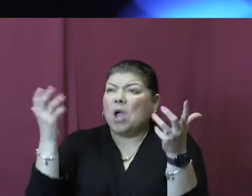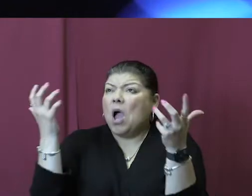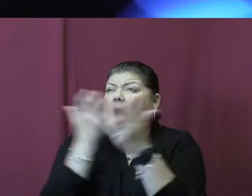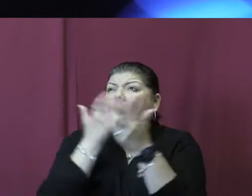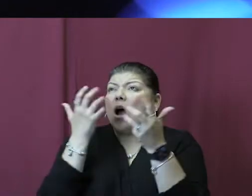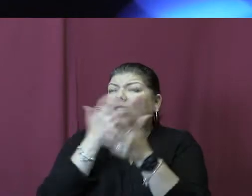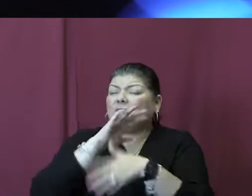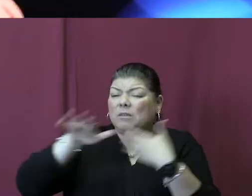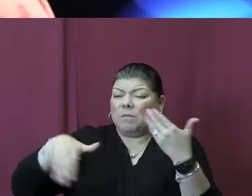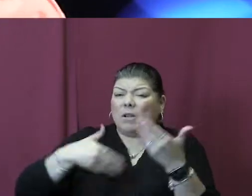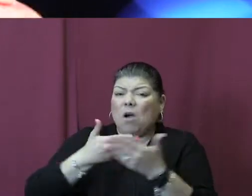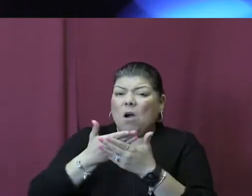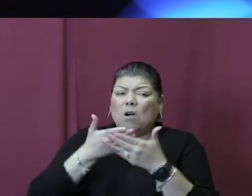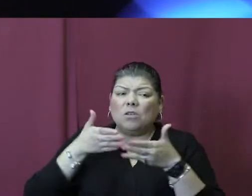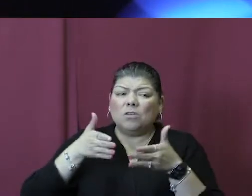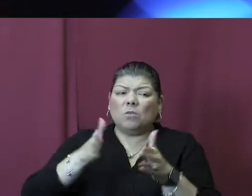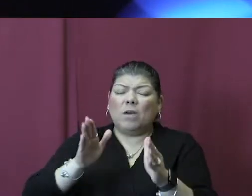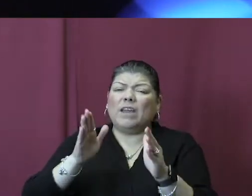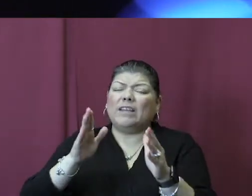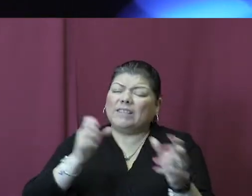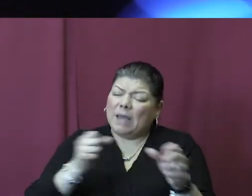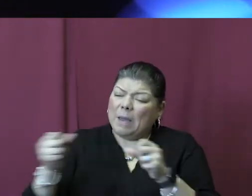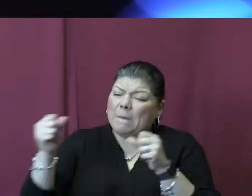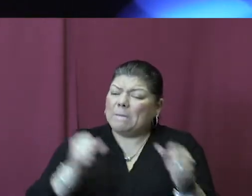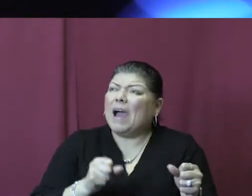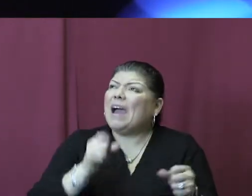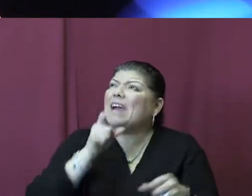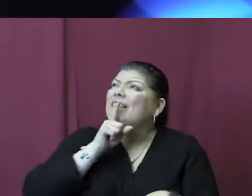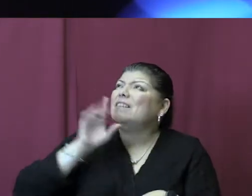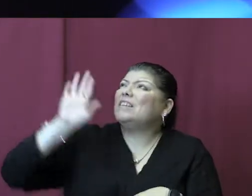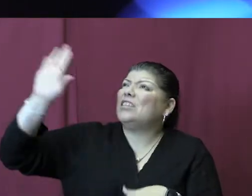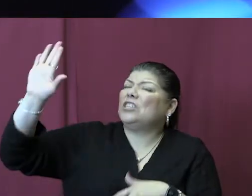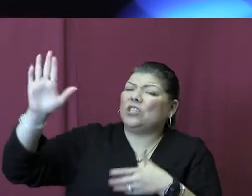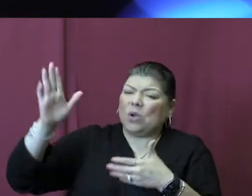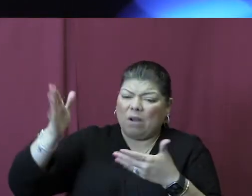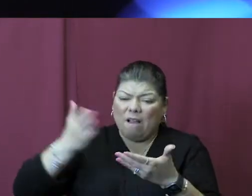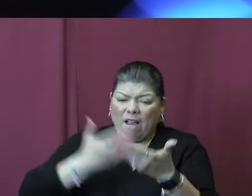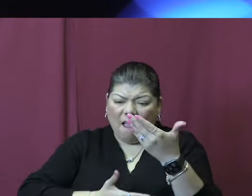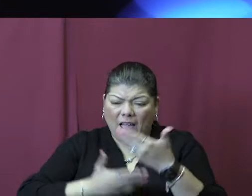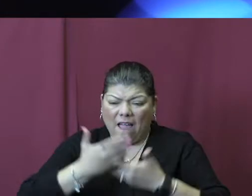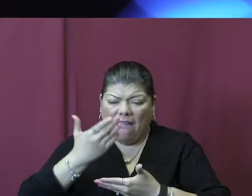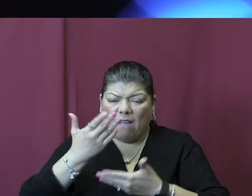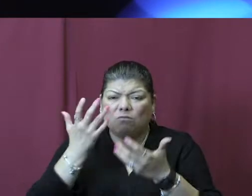your ways. And mighty is your